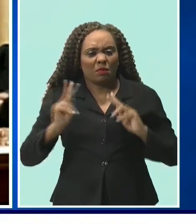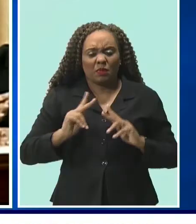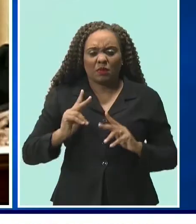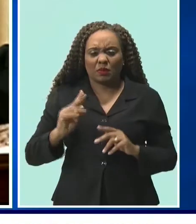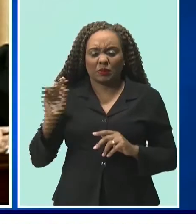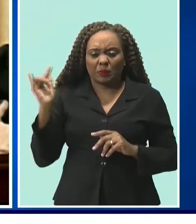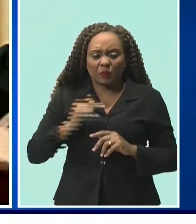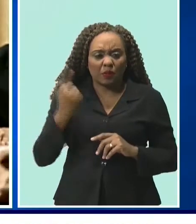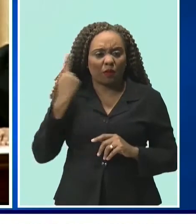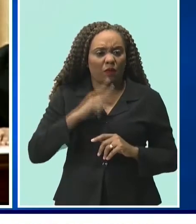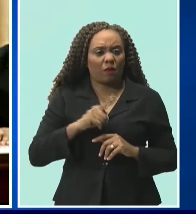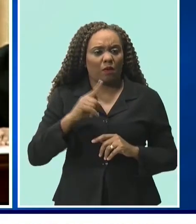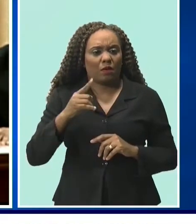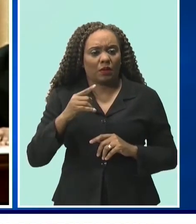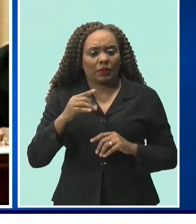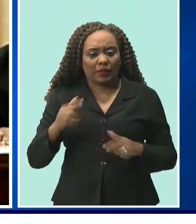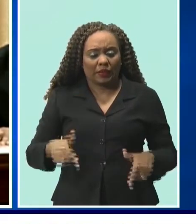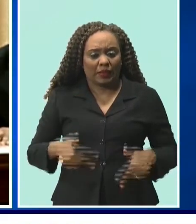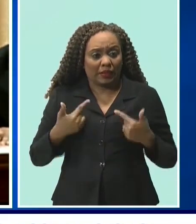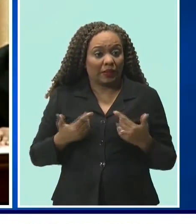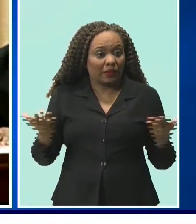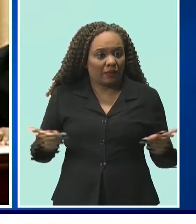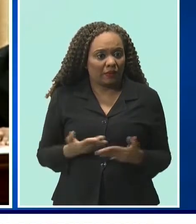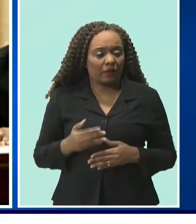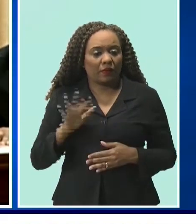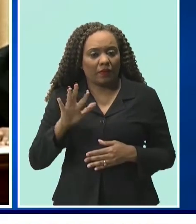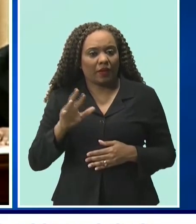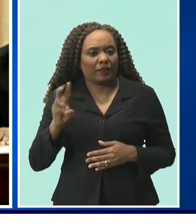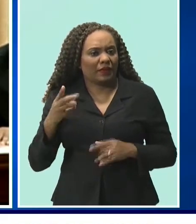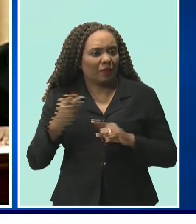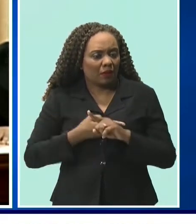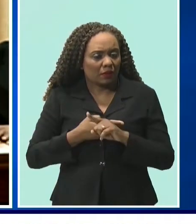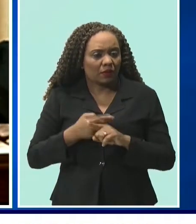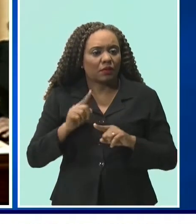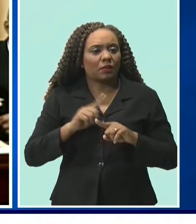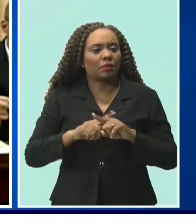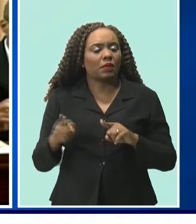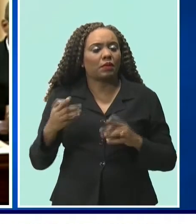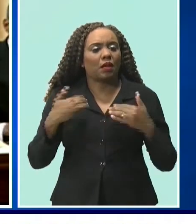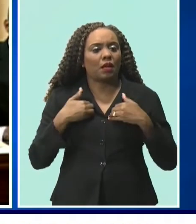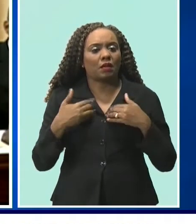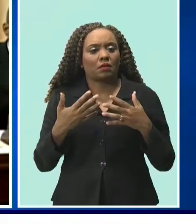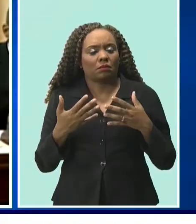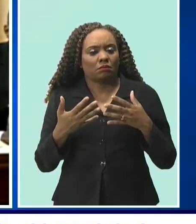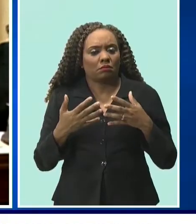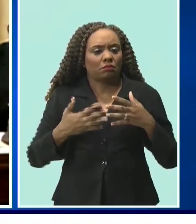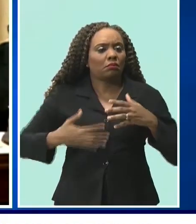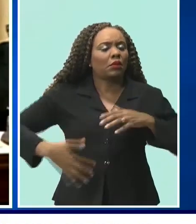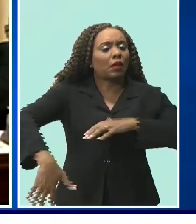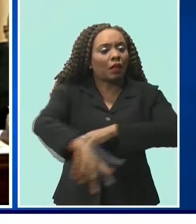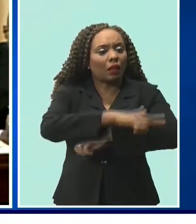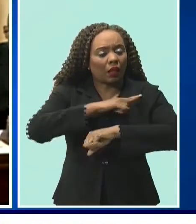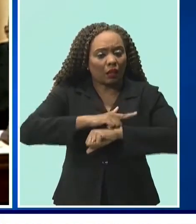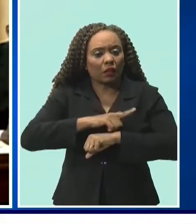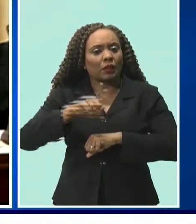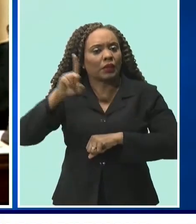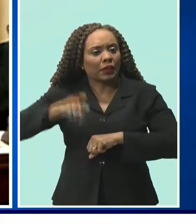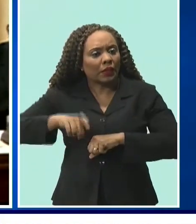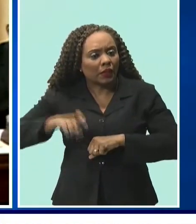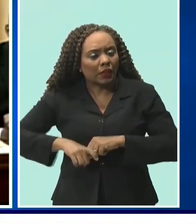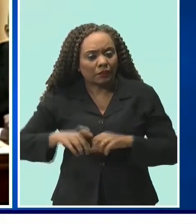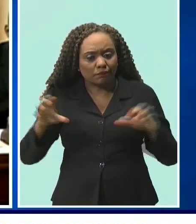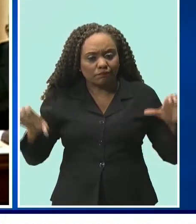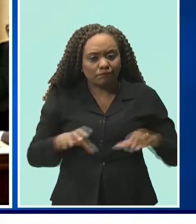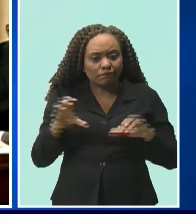has its benefits, but it also brings its significant disadvantage to a land-scarce community in which the majority